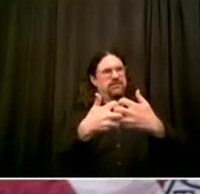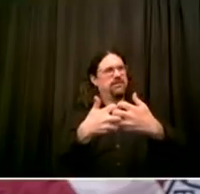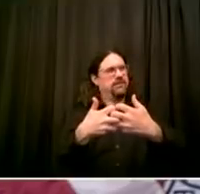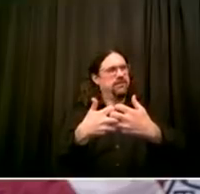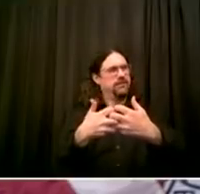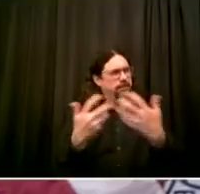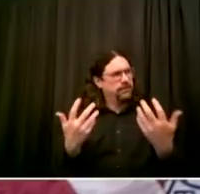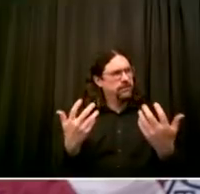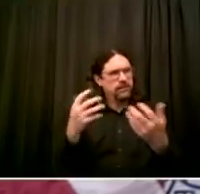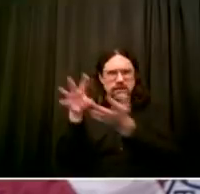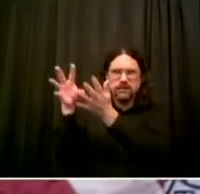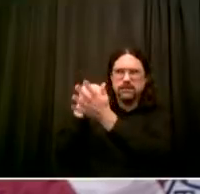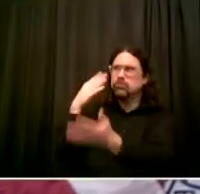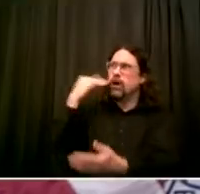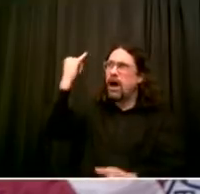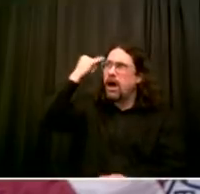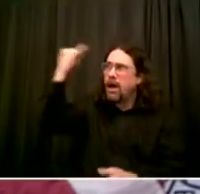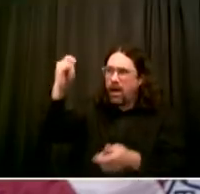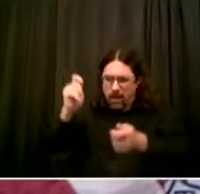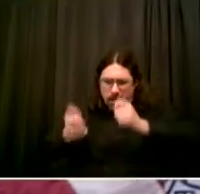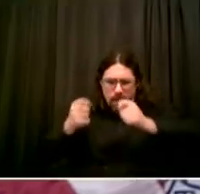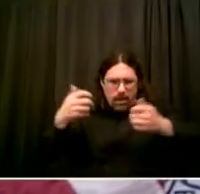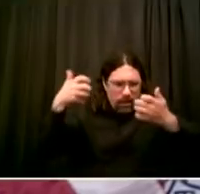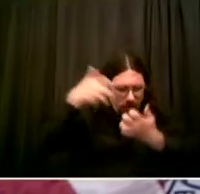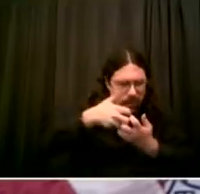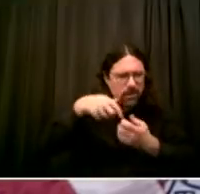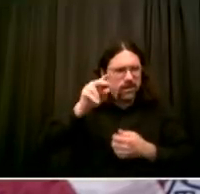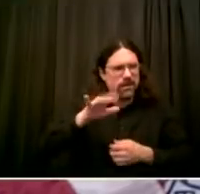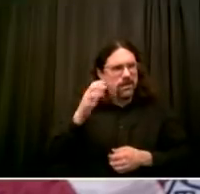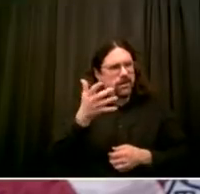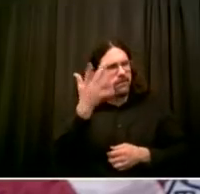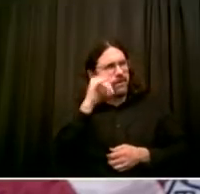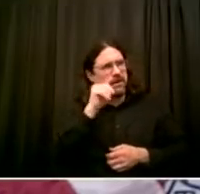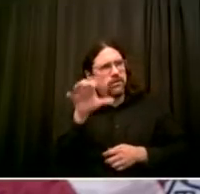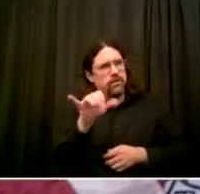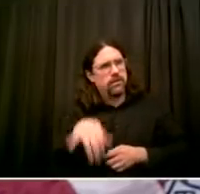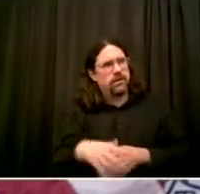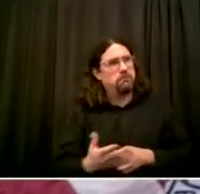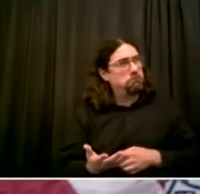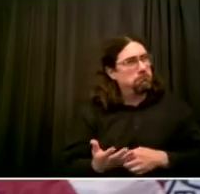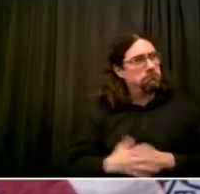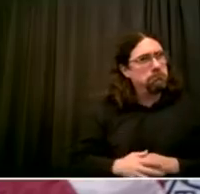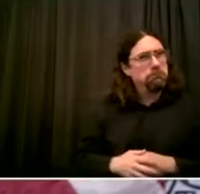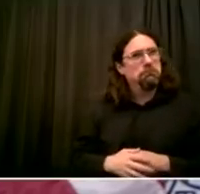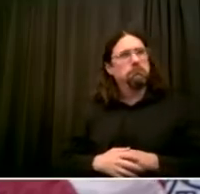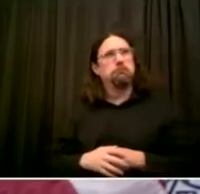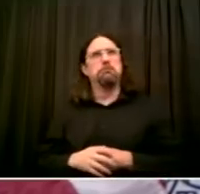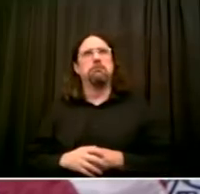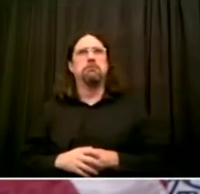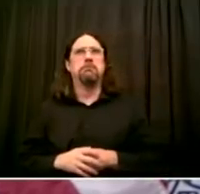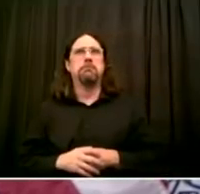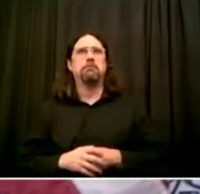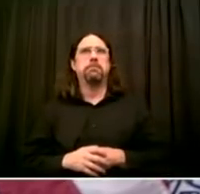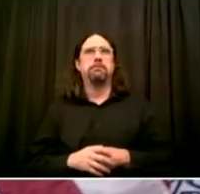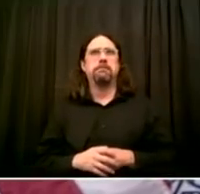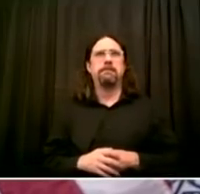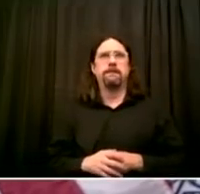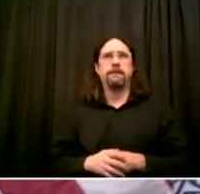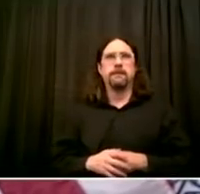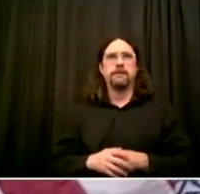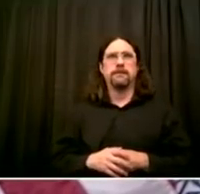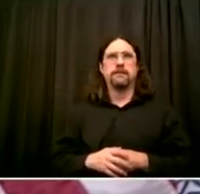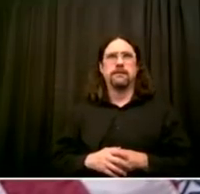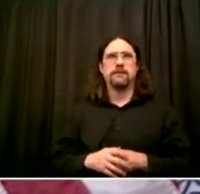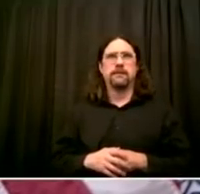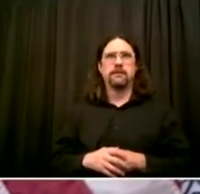this? Yeah, Gersh, I think your observation's a good one, but I take it as a badge of honor, honestly, that we look at what